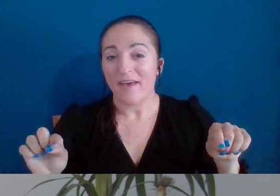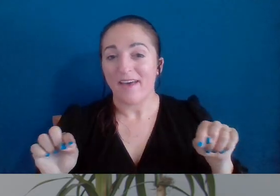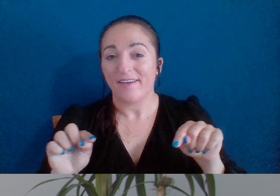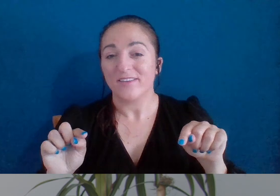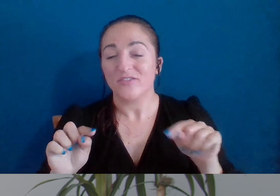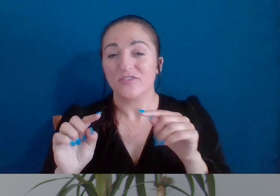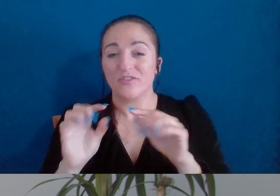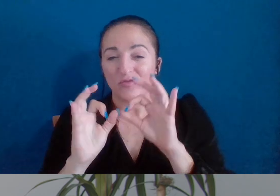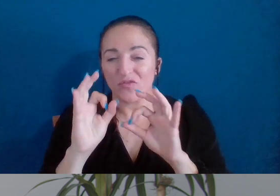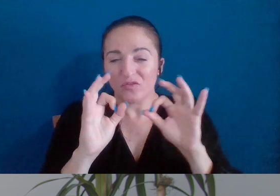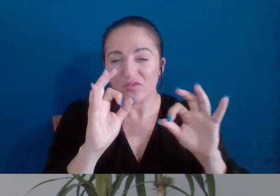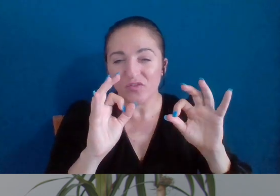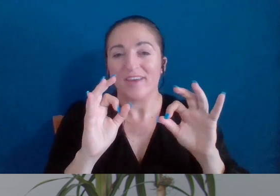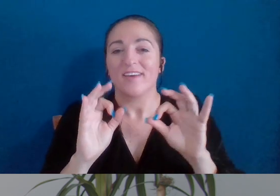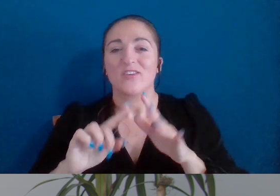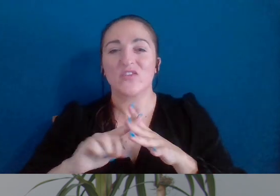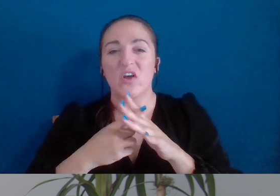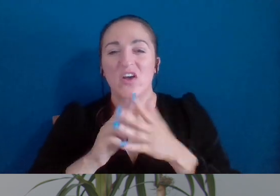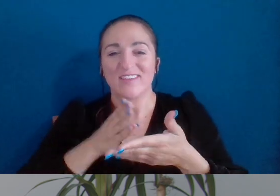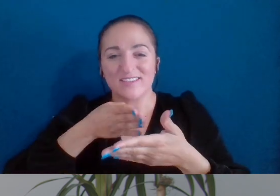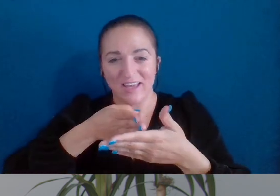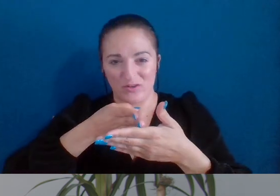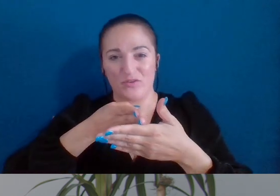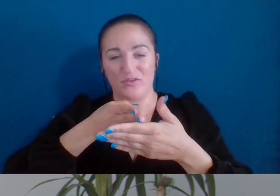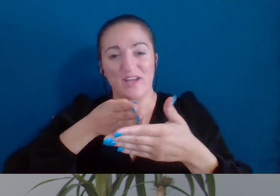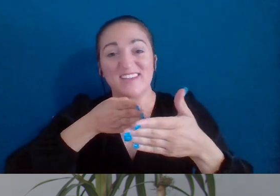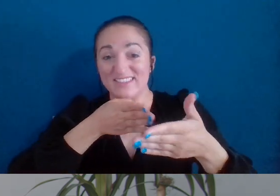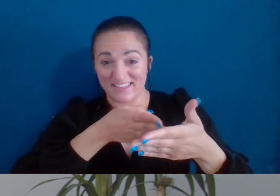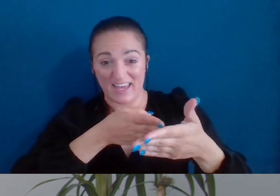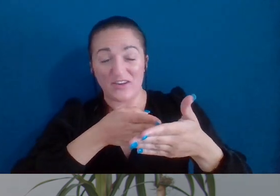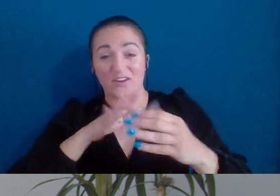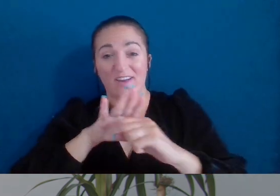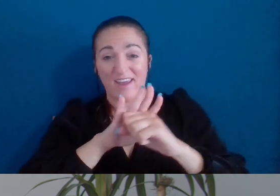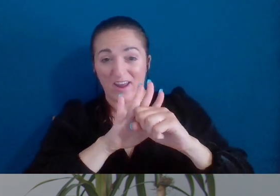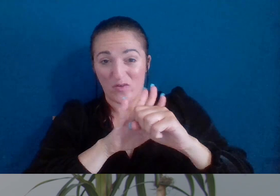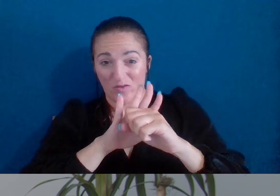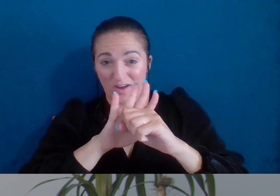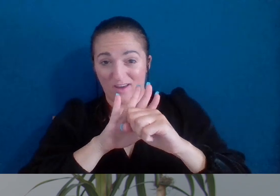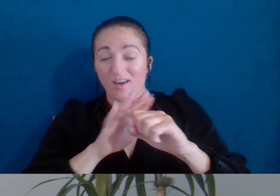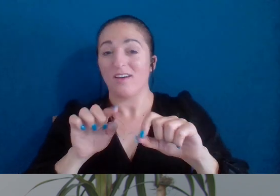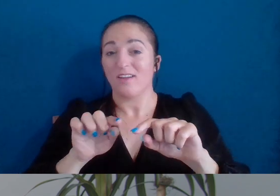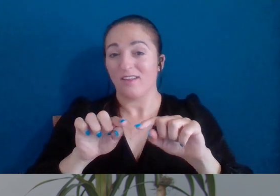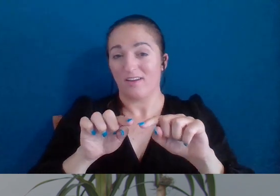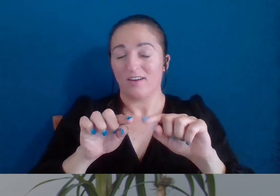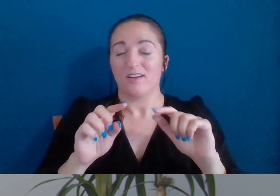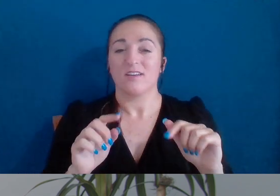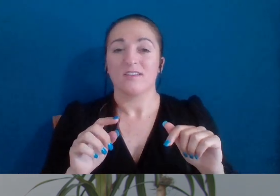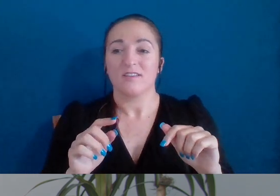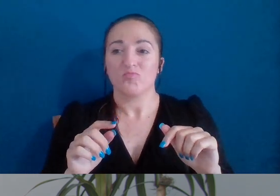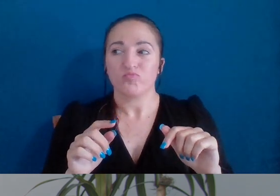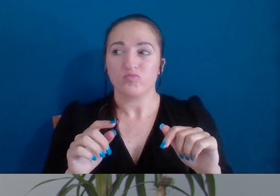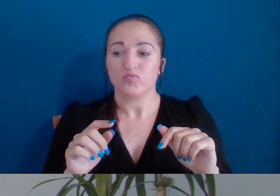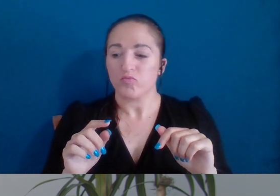plant grows, like maybe what color, what shapes you want in the center. And I think I'm gonna go with this